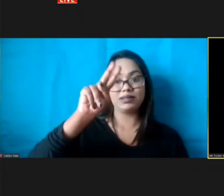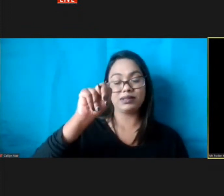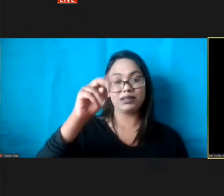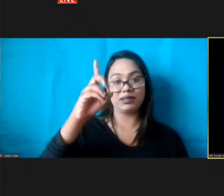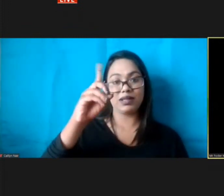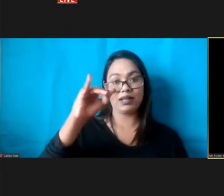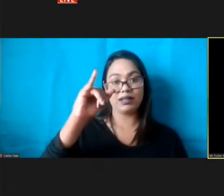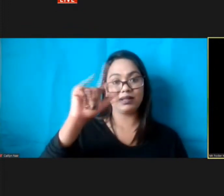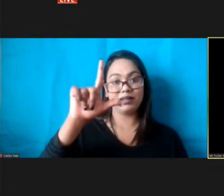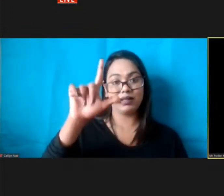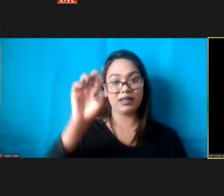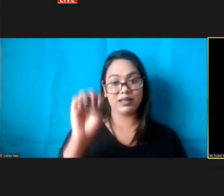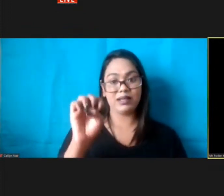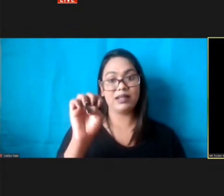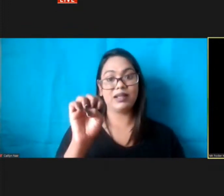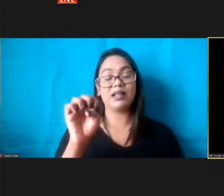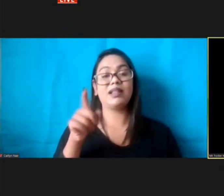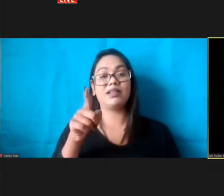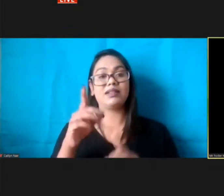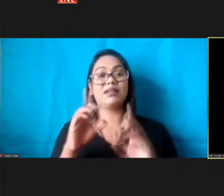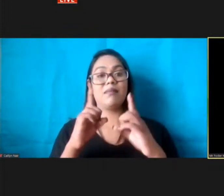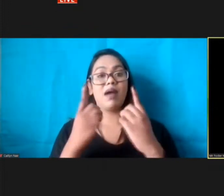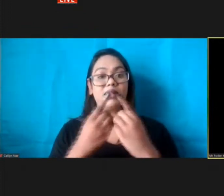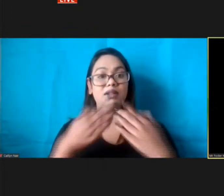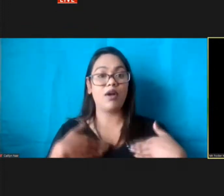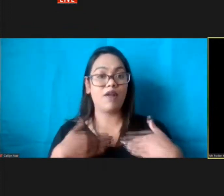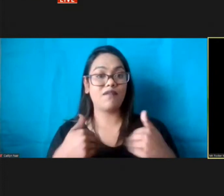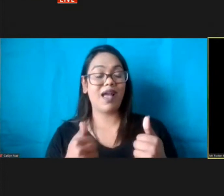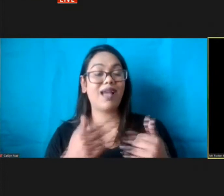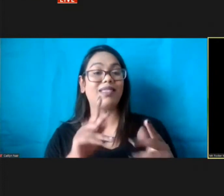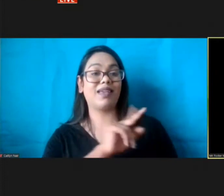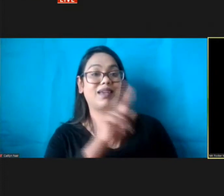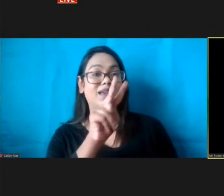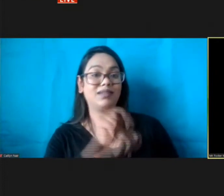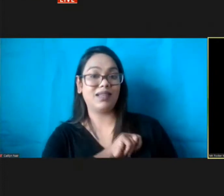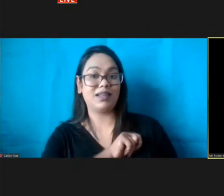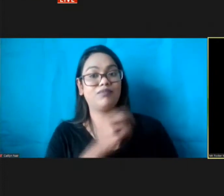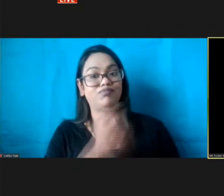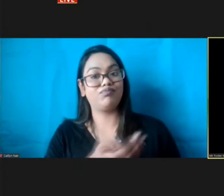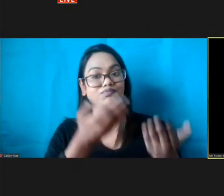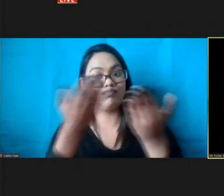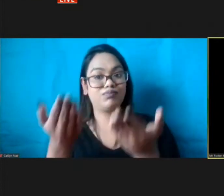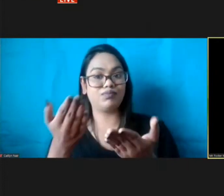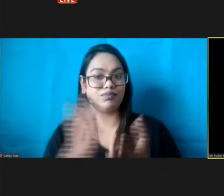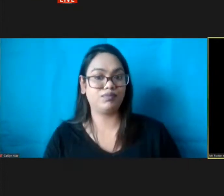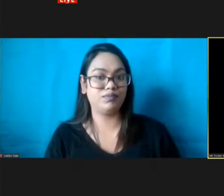the Department of Health in KwaZulu-Natal. Over to you, Doc.